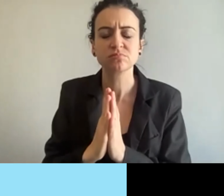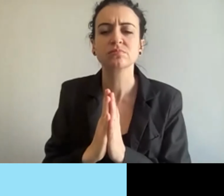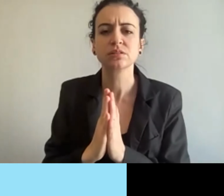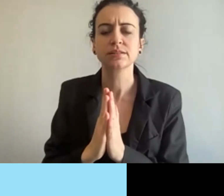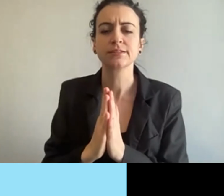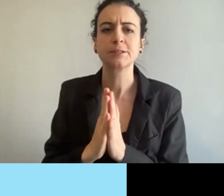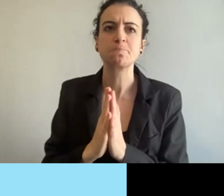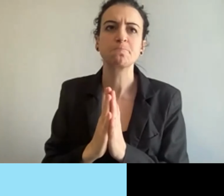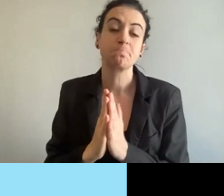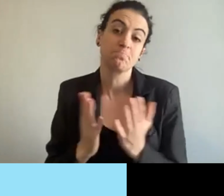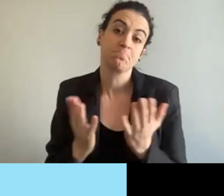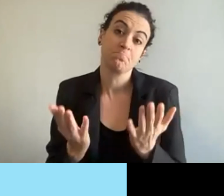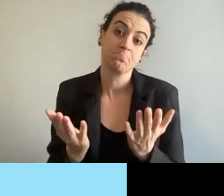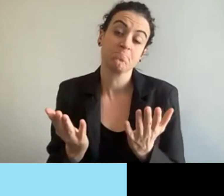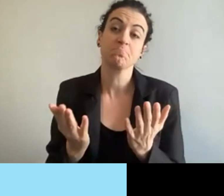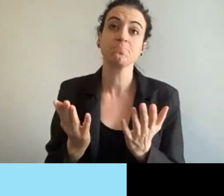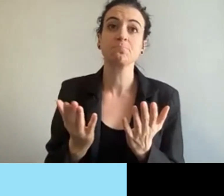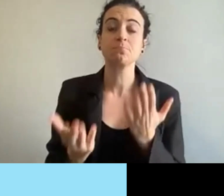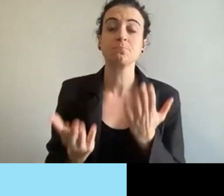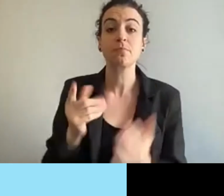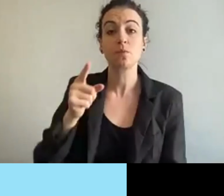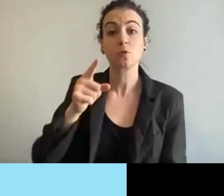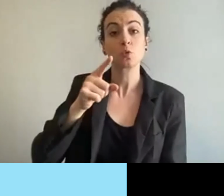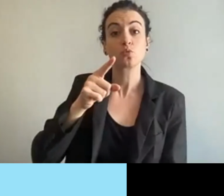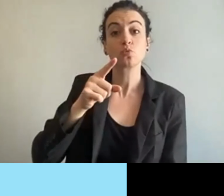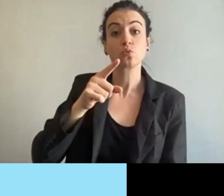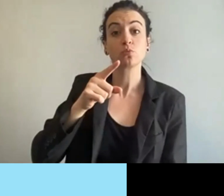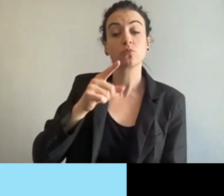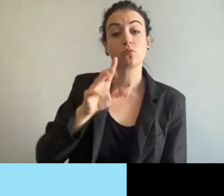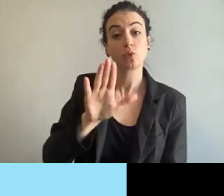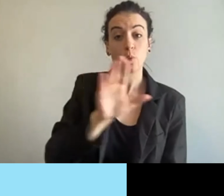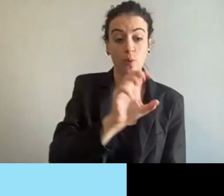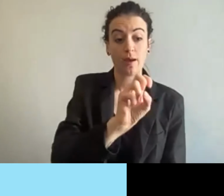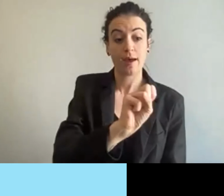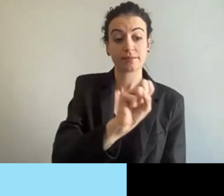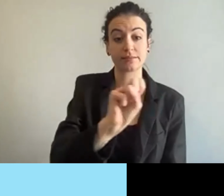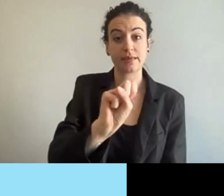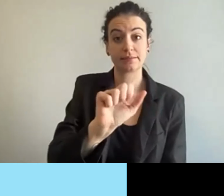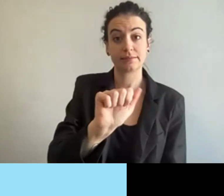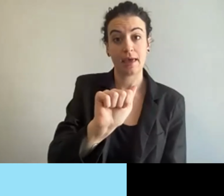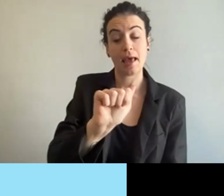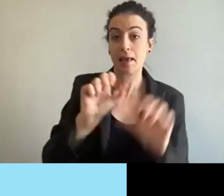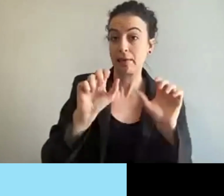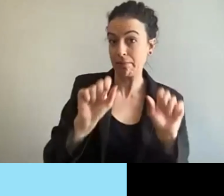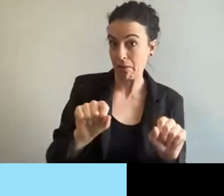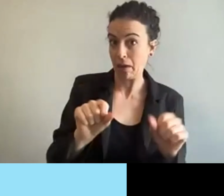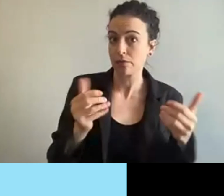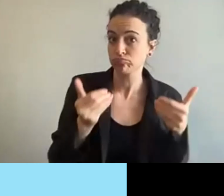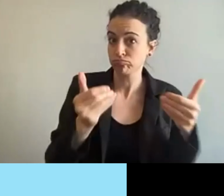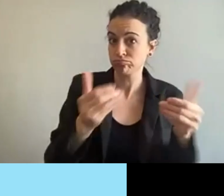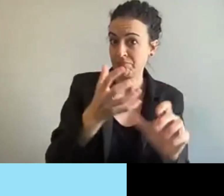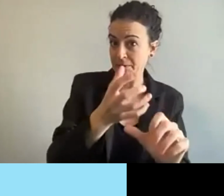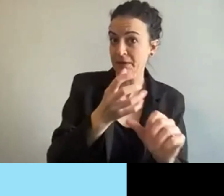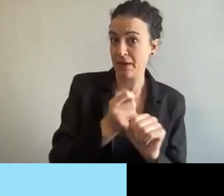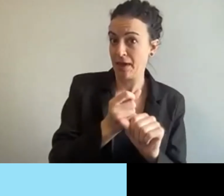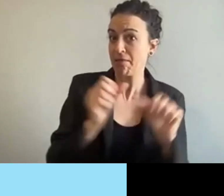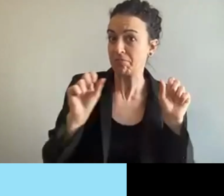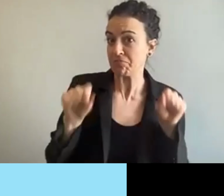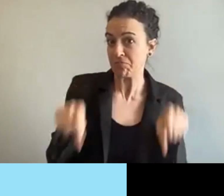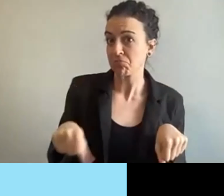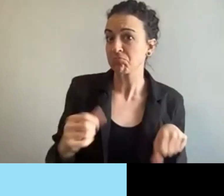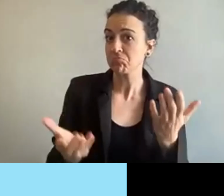if your SSA will be able to get it for you, because the piece of equipment